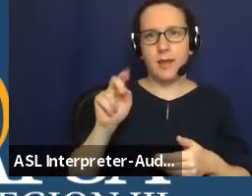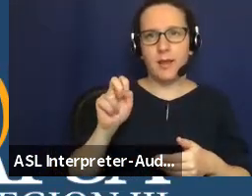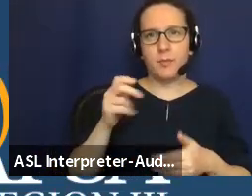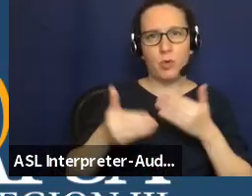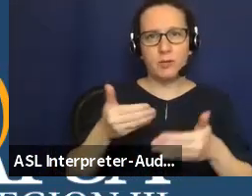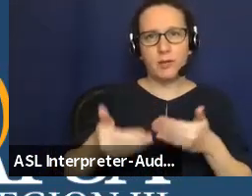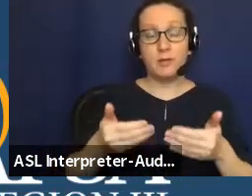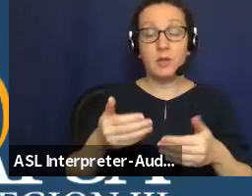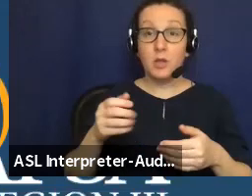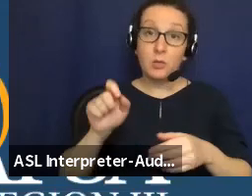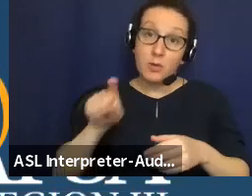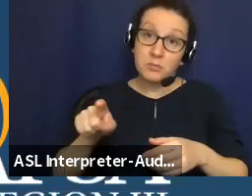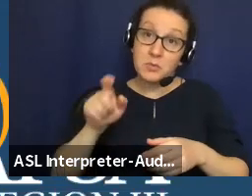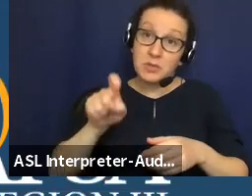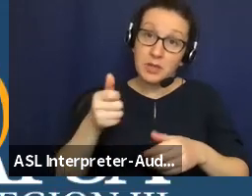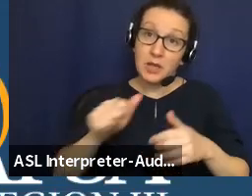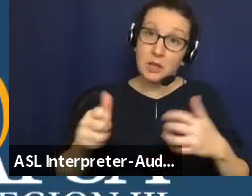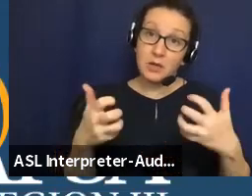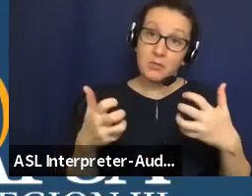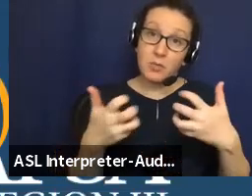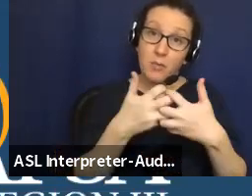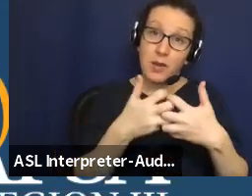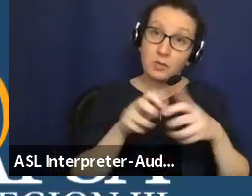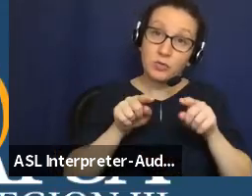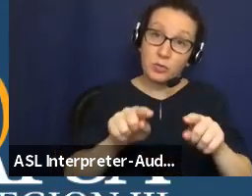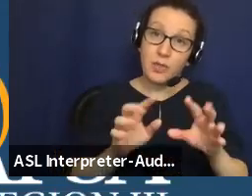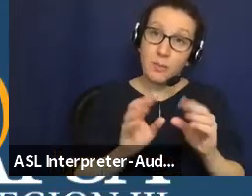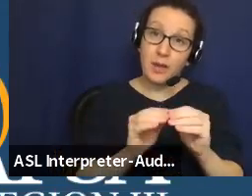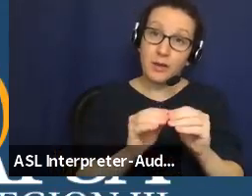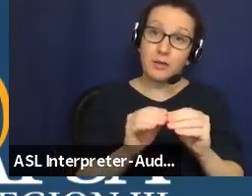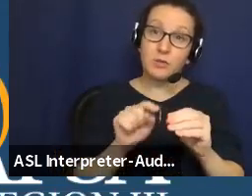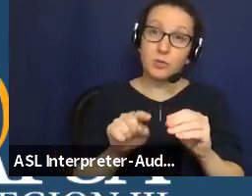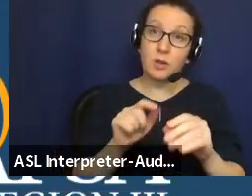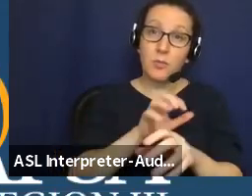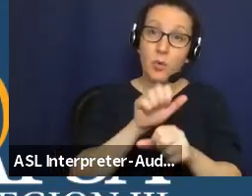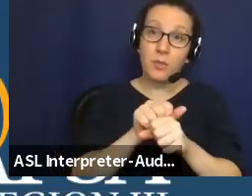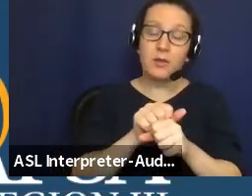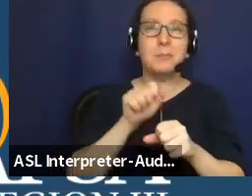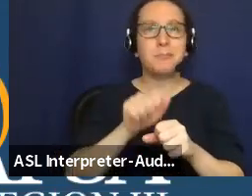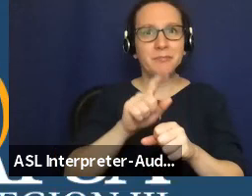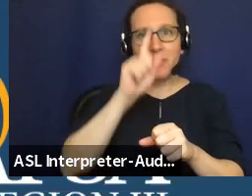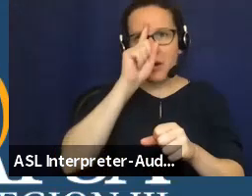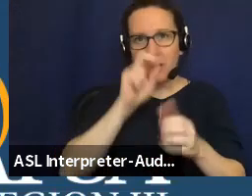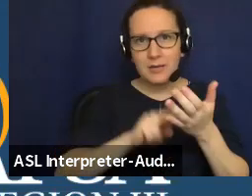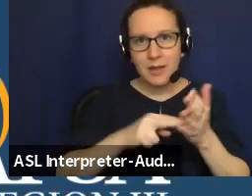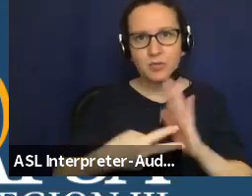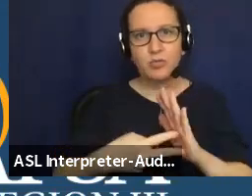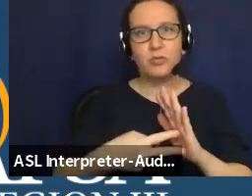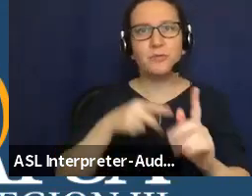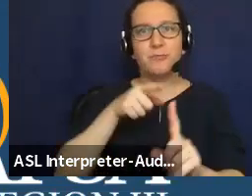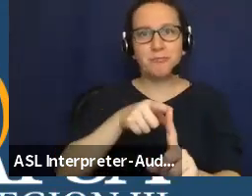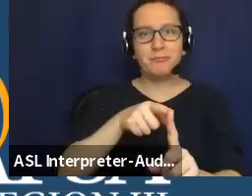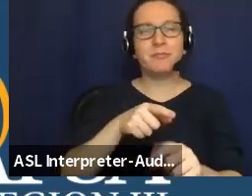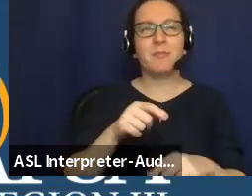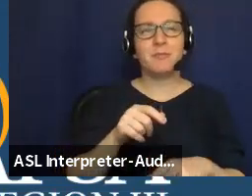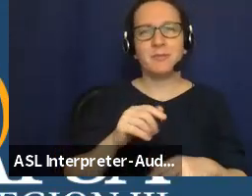during the meeting or the appointment. Also, if you can be very intentional, especially with different